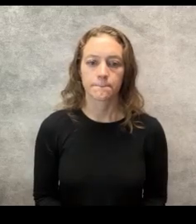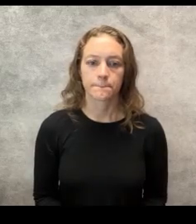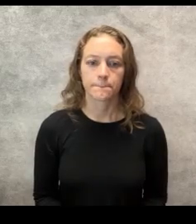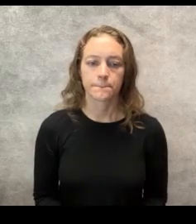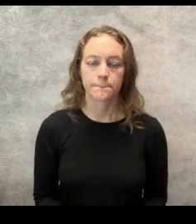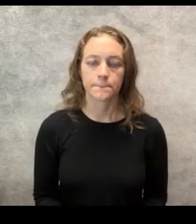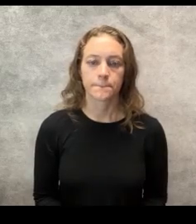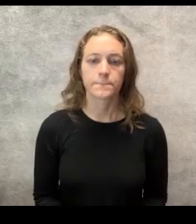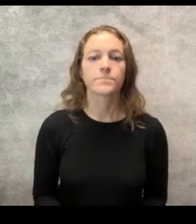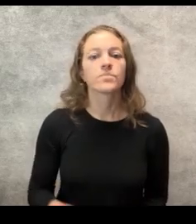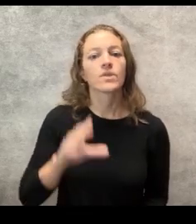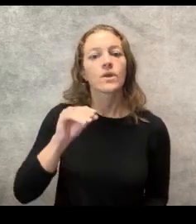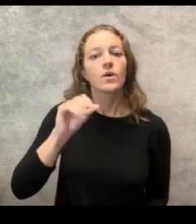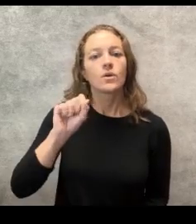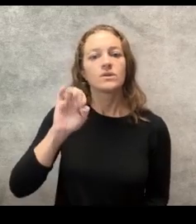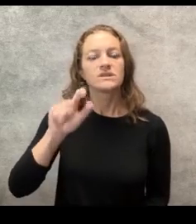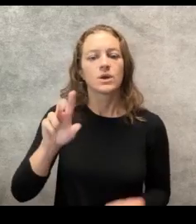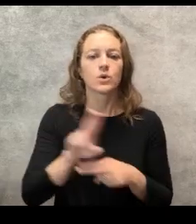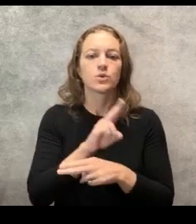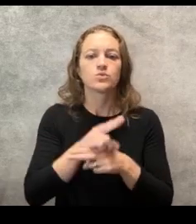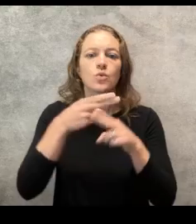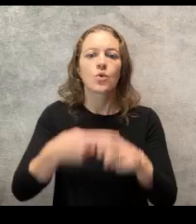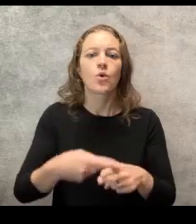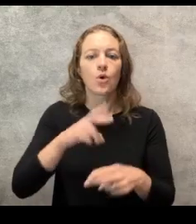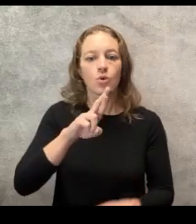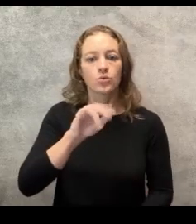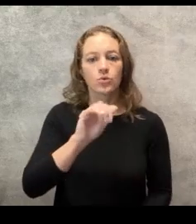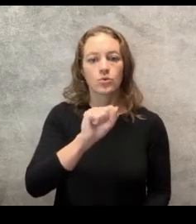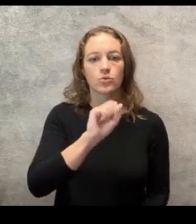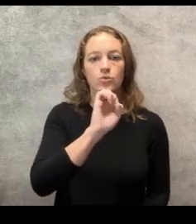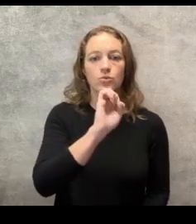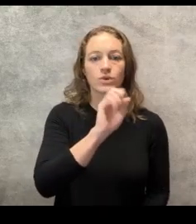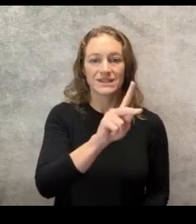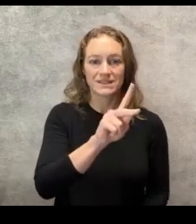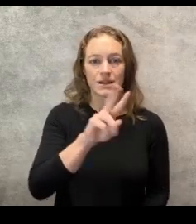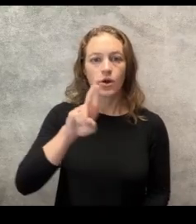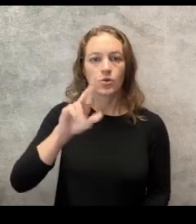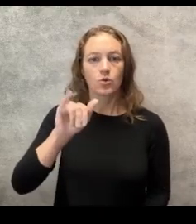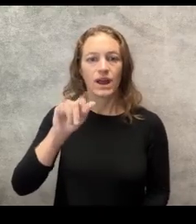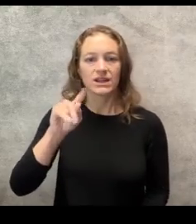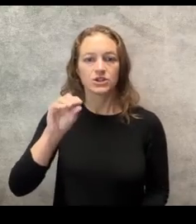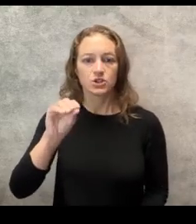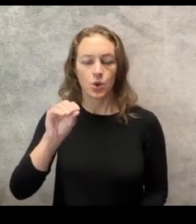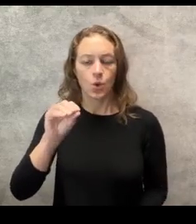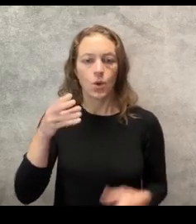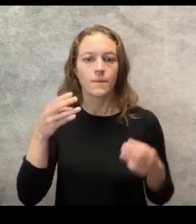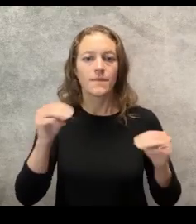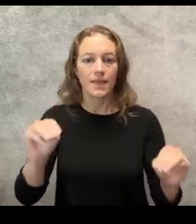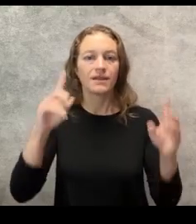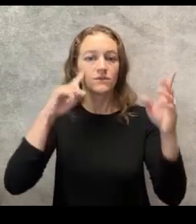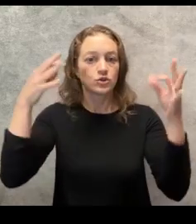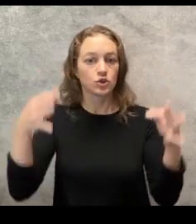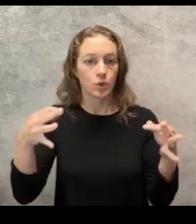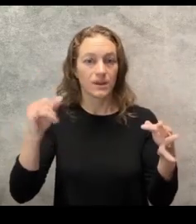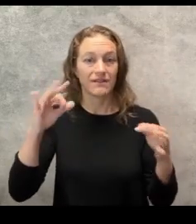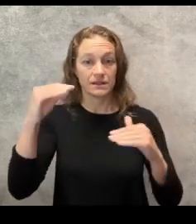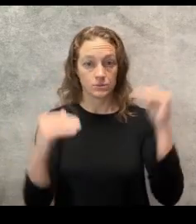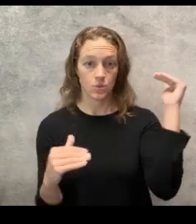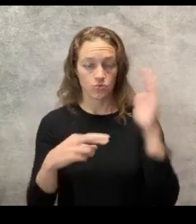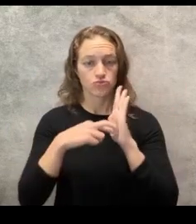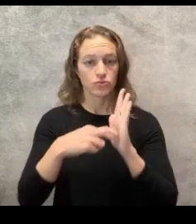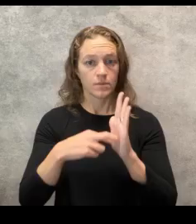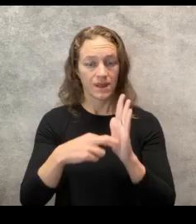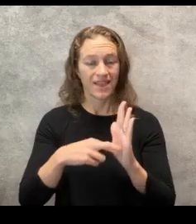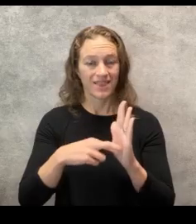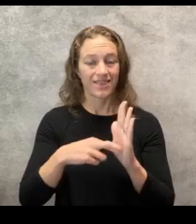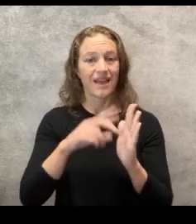The OSEAL uses risk ratio methodology to determine if disproportionate representation exists